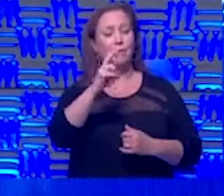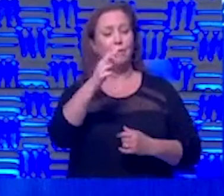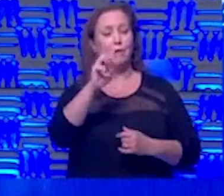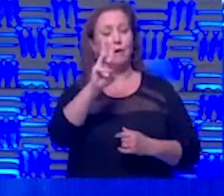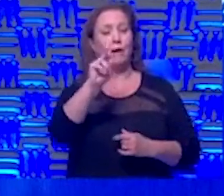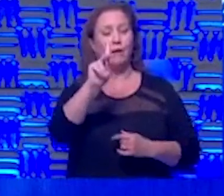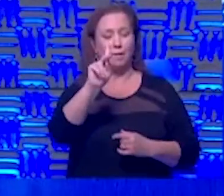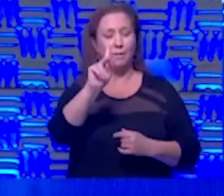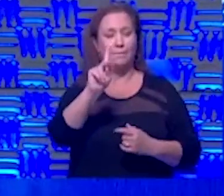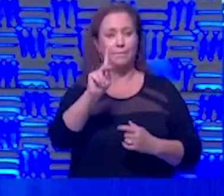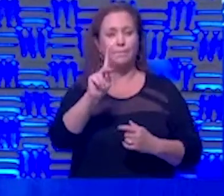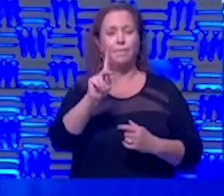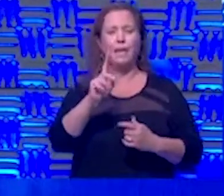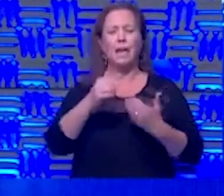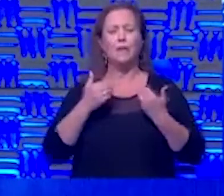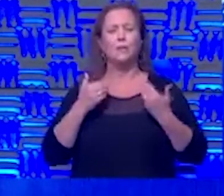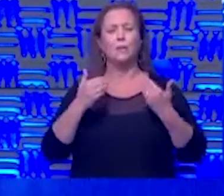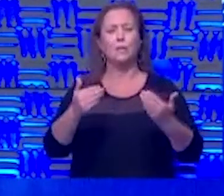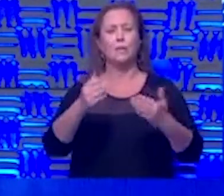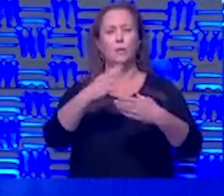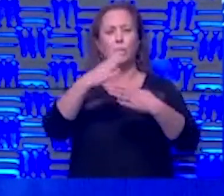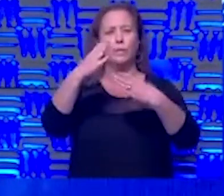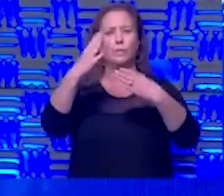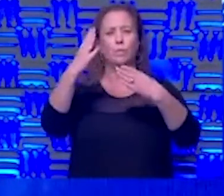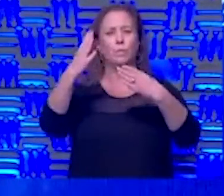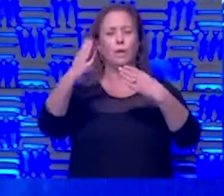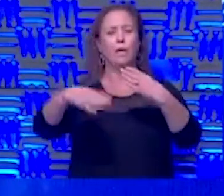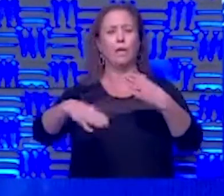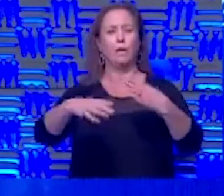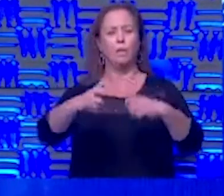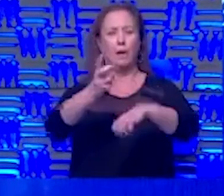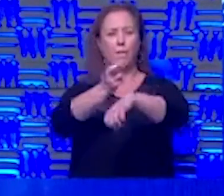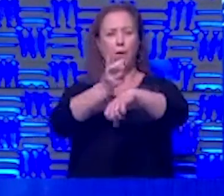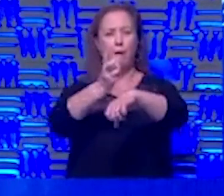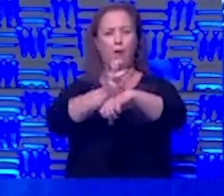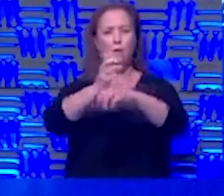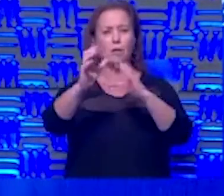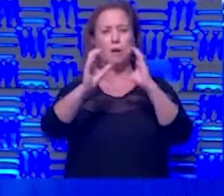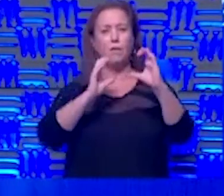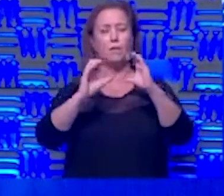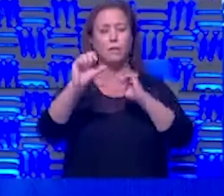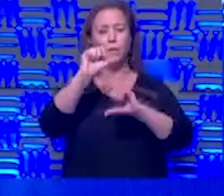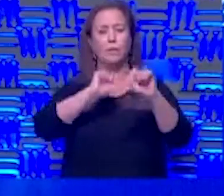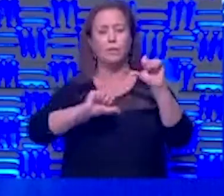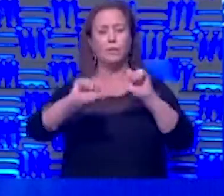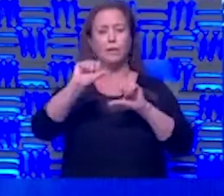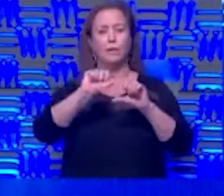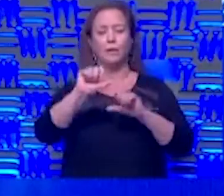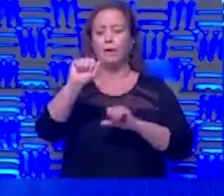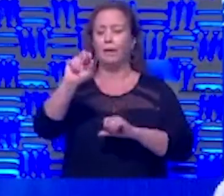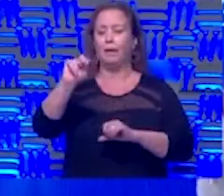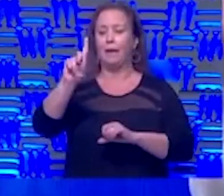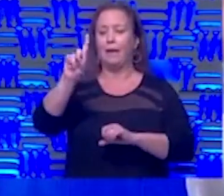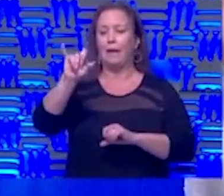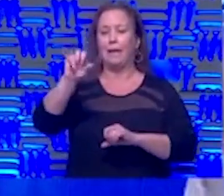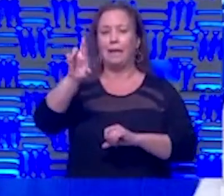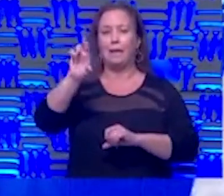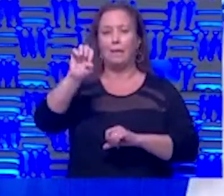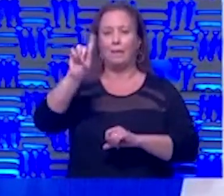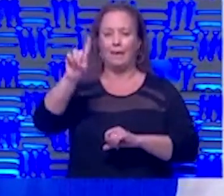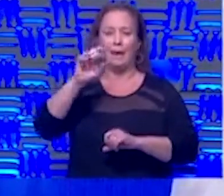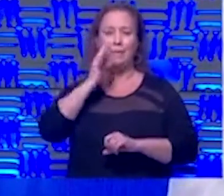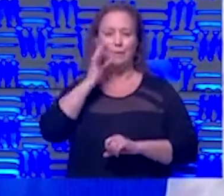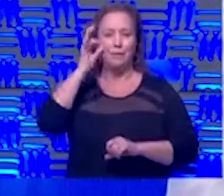You know, as you go forth in the weekend, and we have hard conversations. I think Andy Reid of the Chiefs, you know I'm a Chiefs